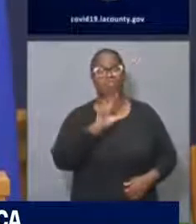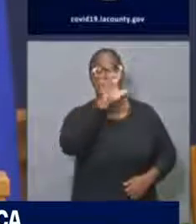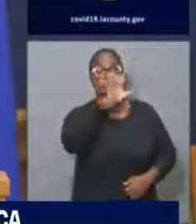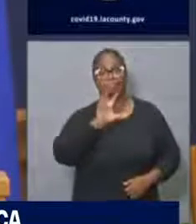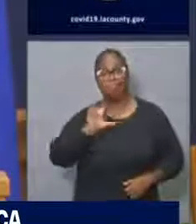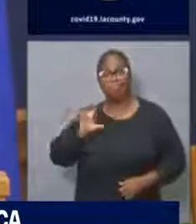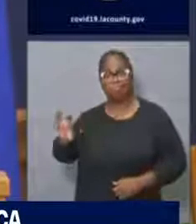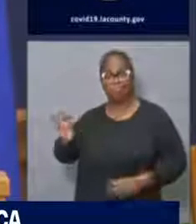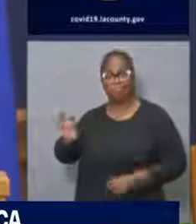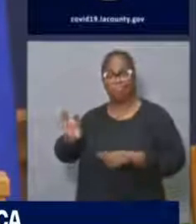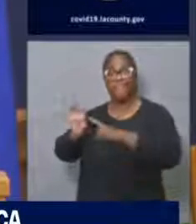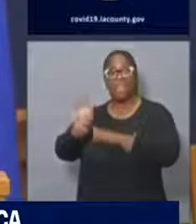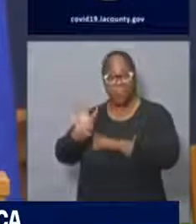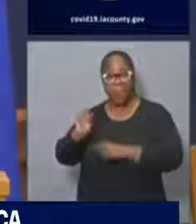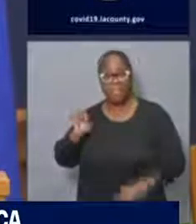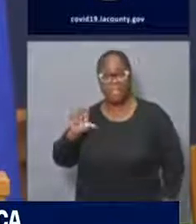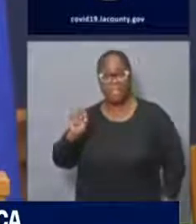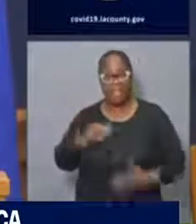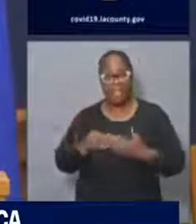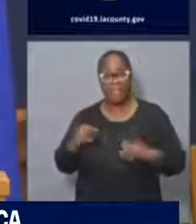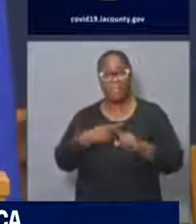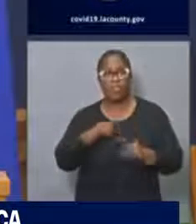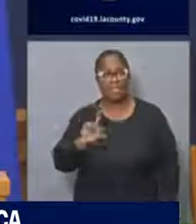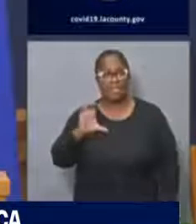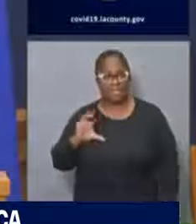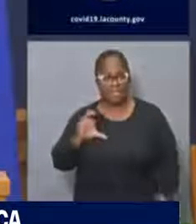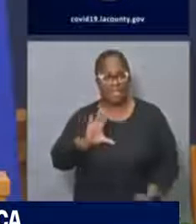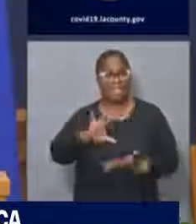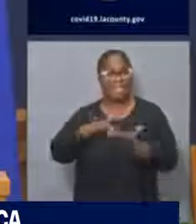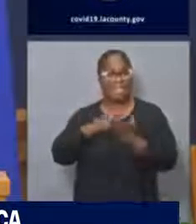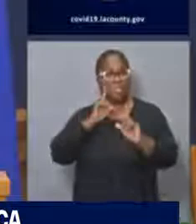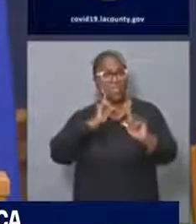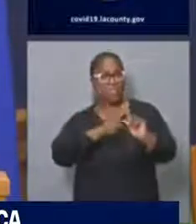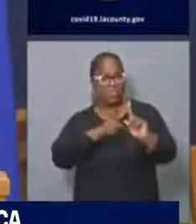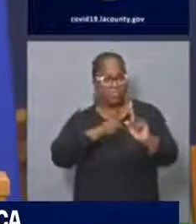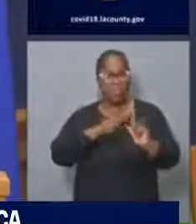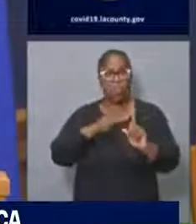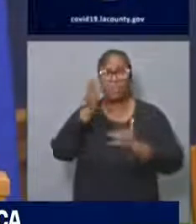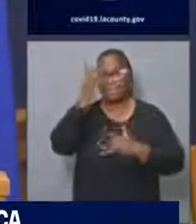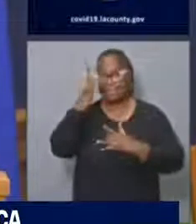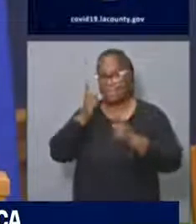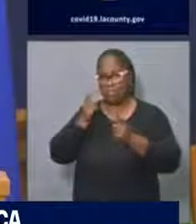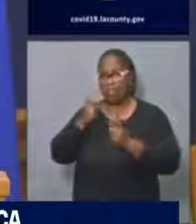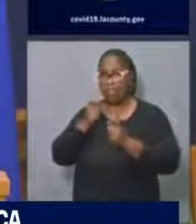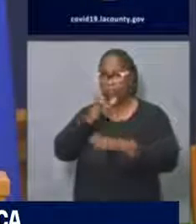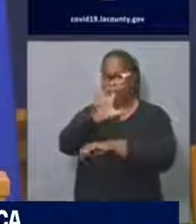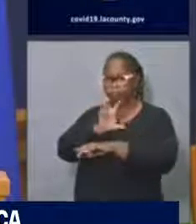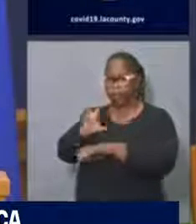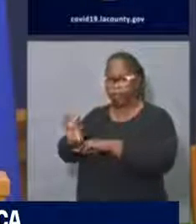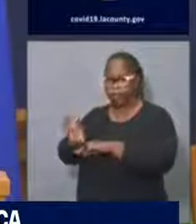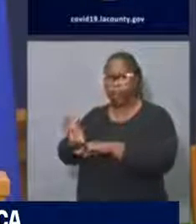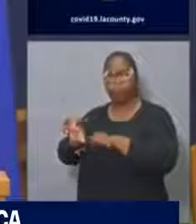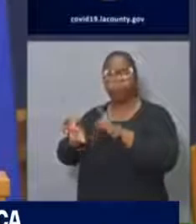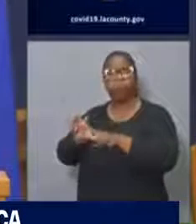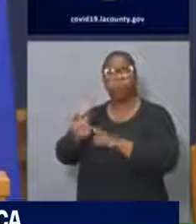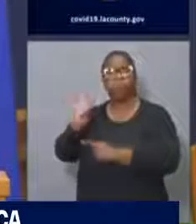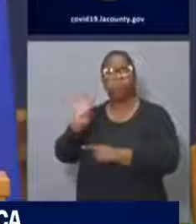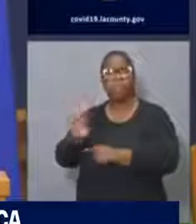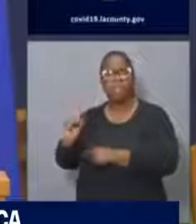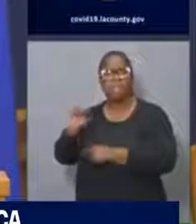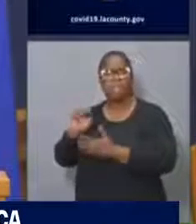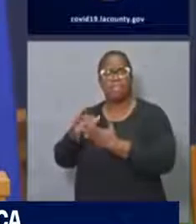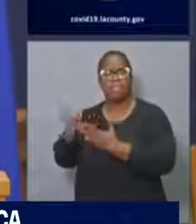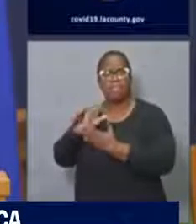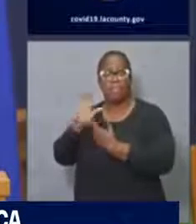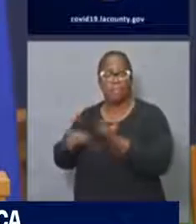a grant from the Centers for Disease Control to support outreach to most impacted communities. This funding will support a wide variety of